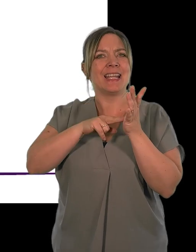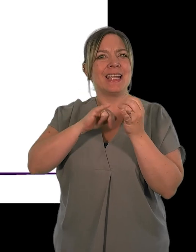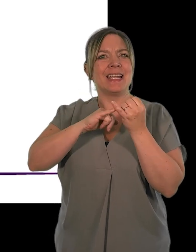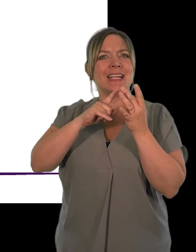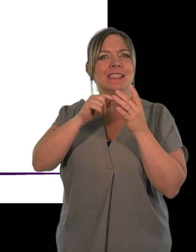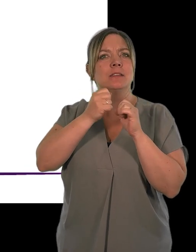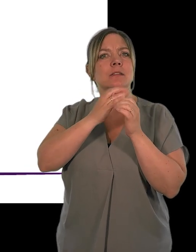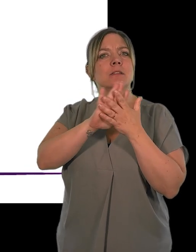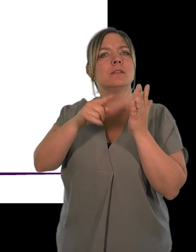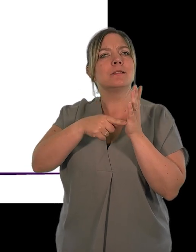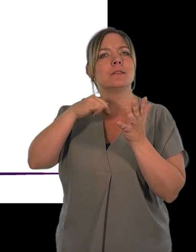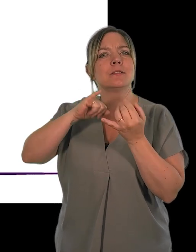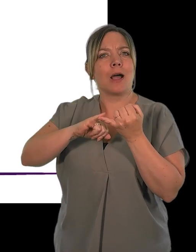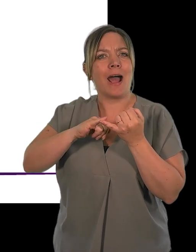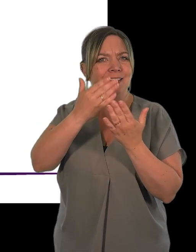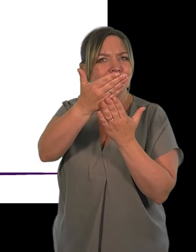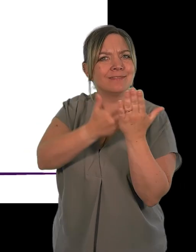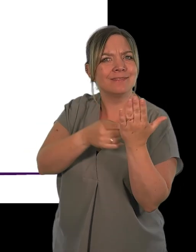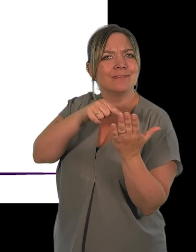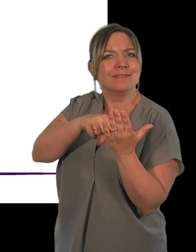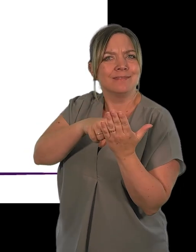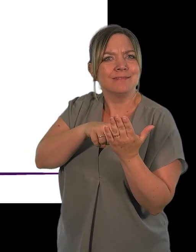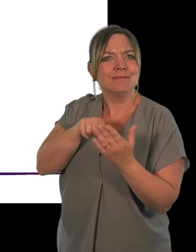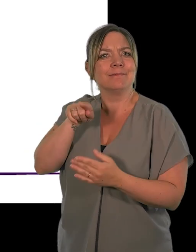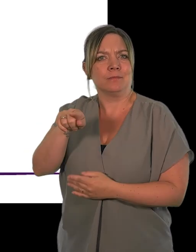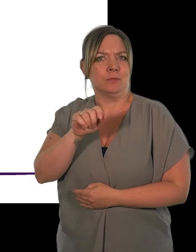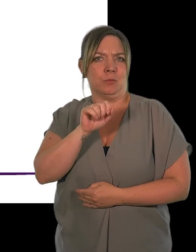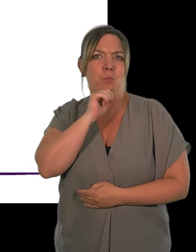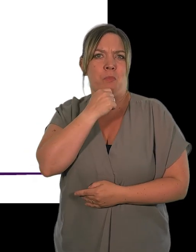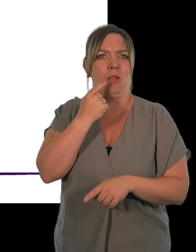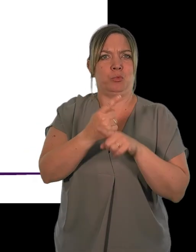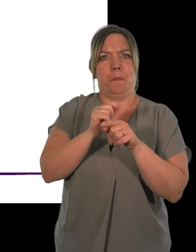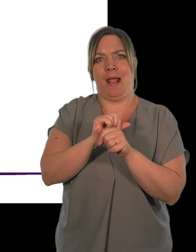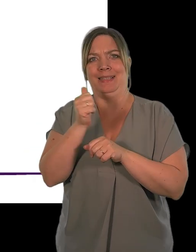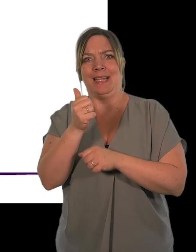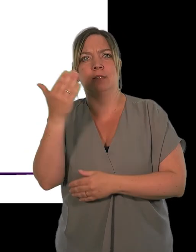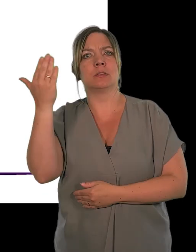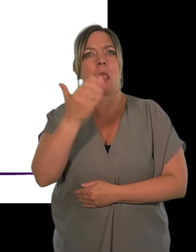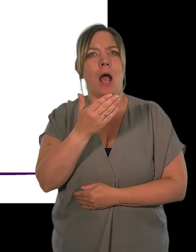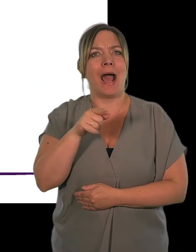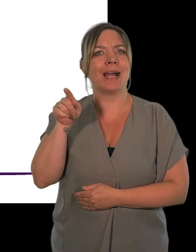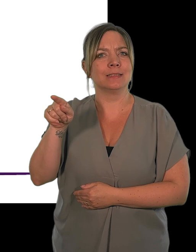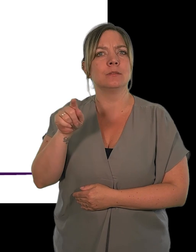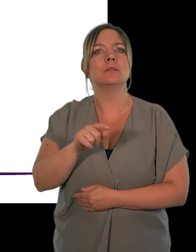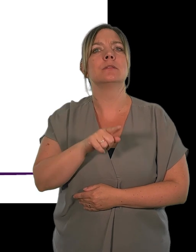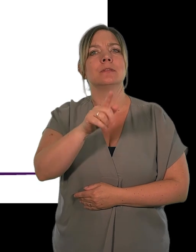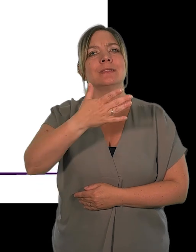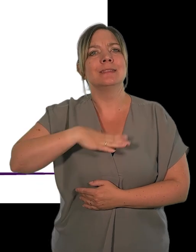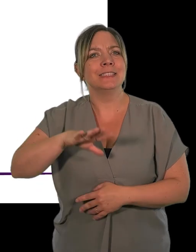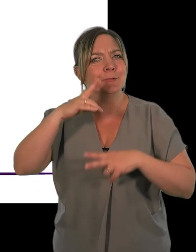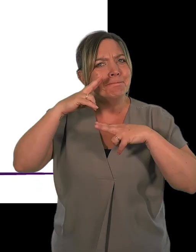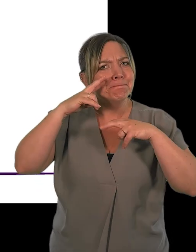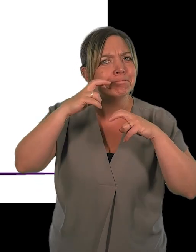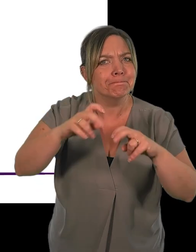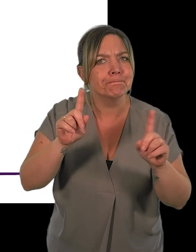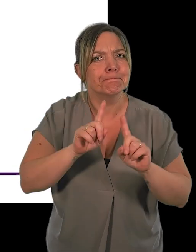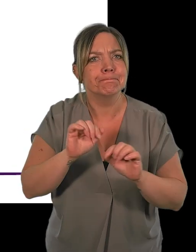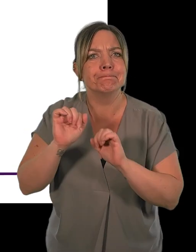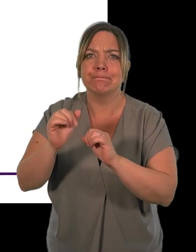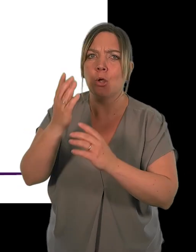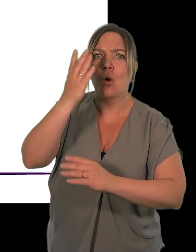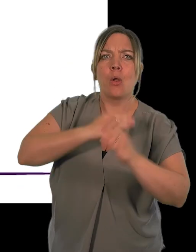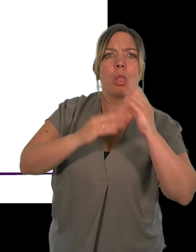slide, you need to look at the learning resources list in the unit specification, as this will be a